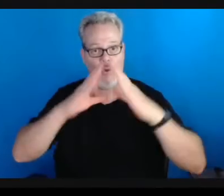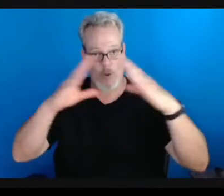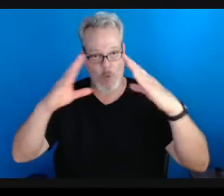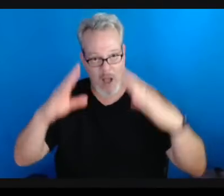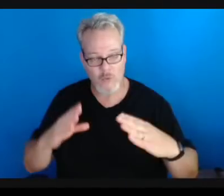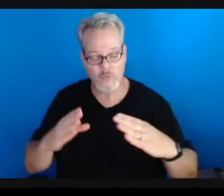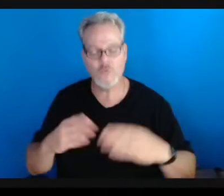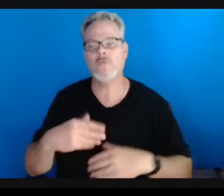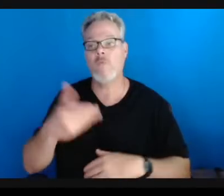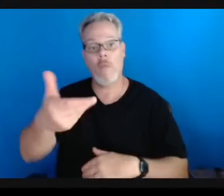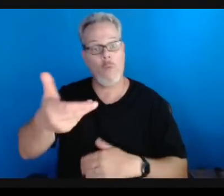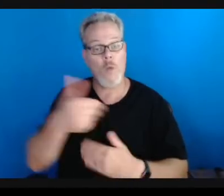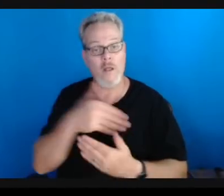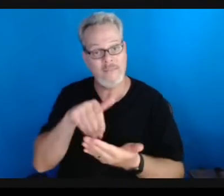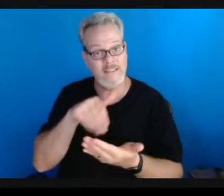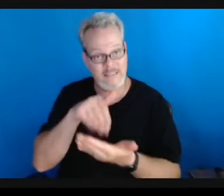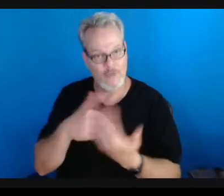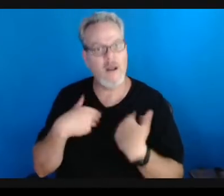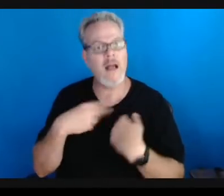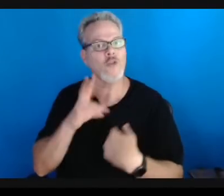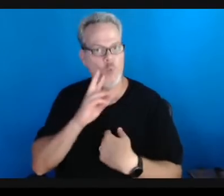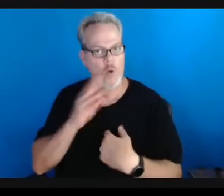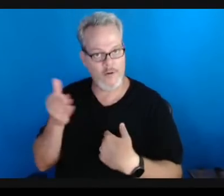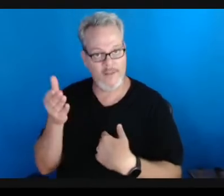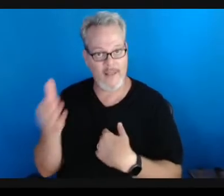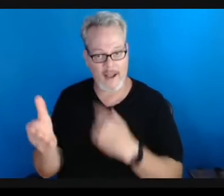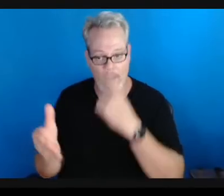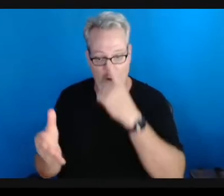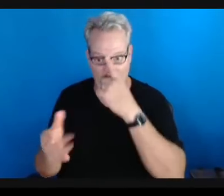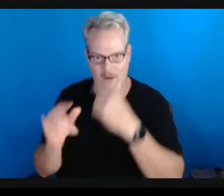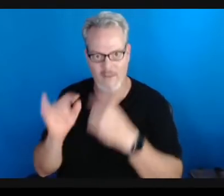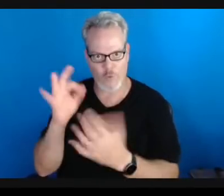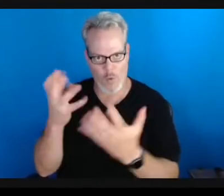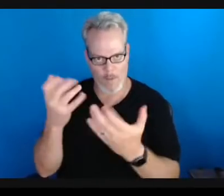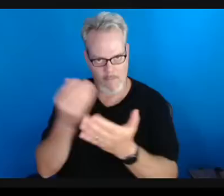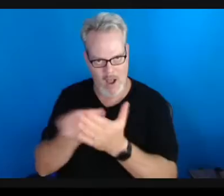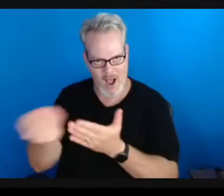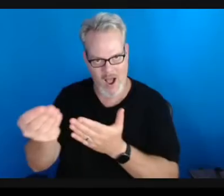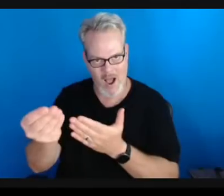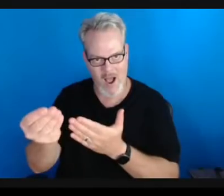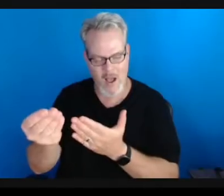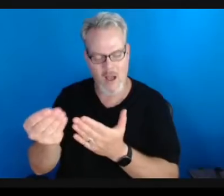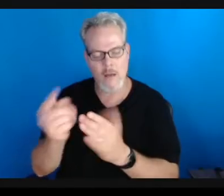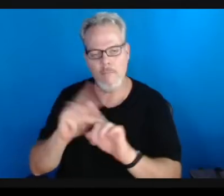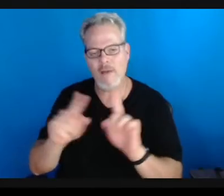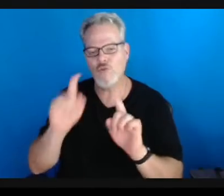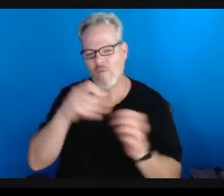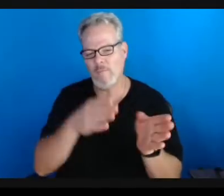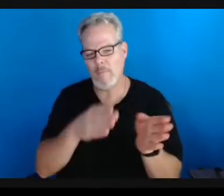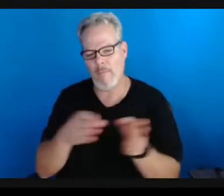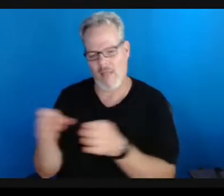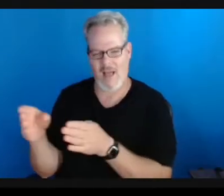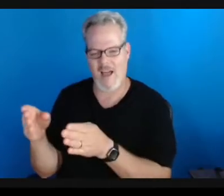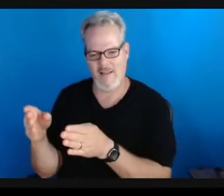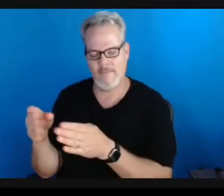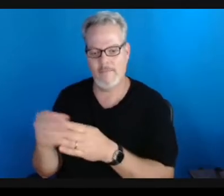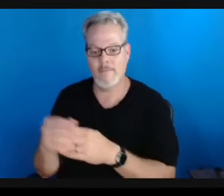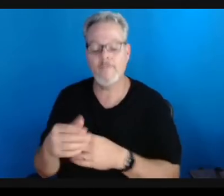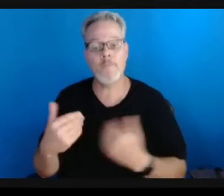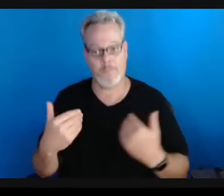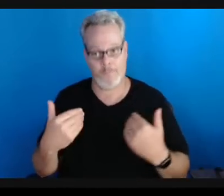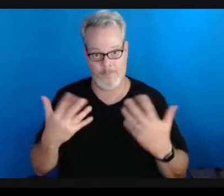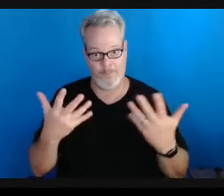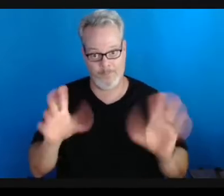Center, Kilauea Welcome Center has water there for purchase. So just going to have to plan ahead on that one. There are all